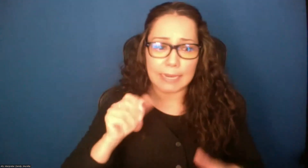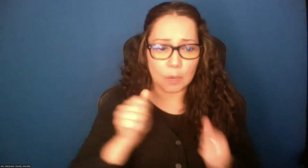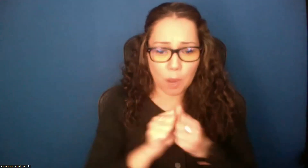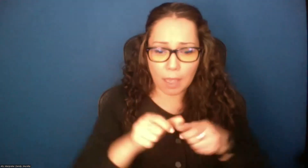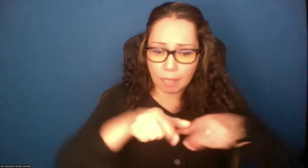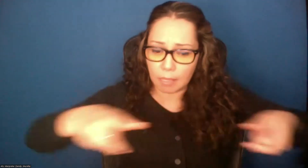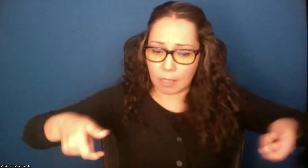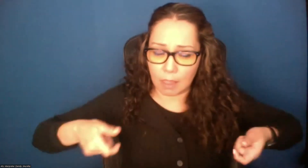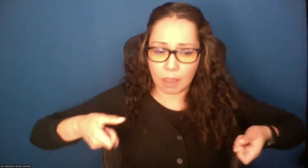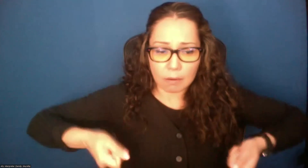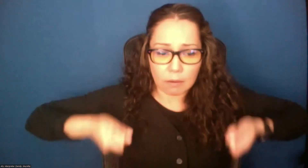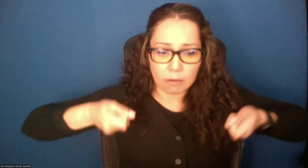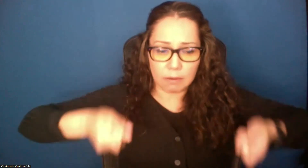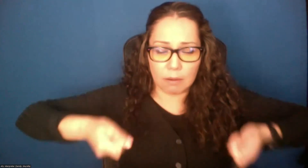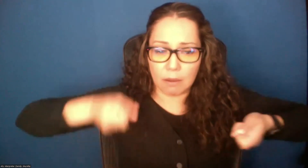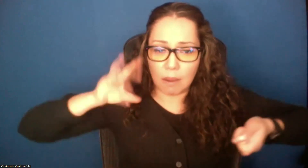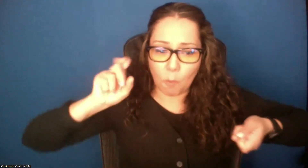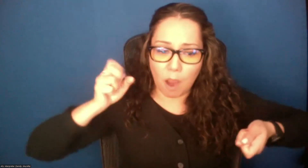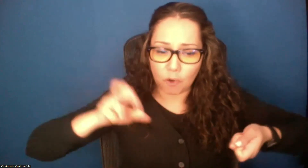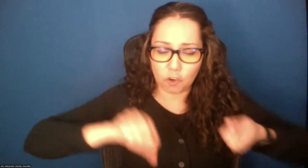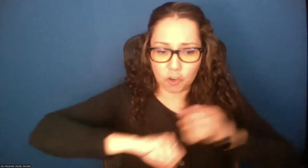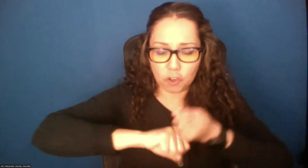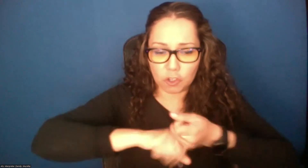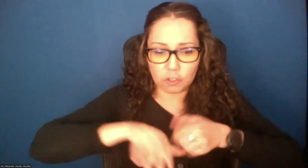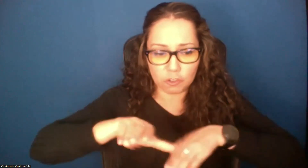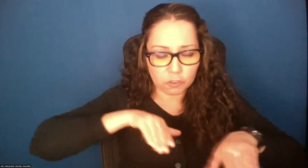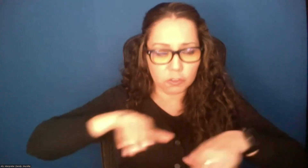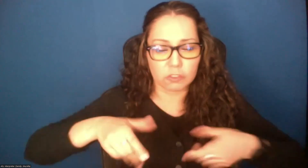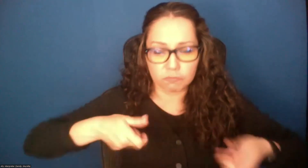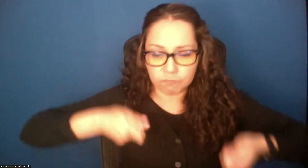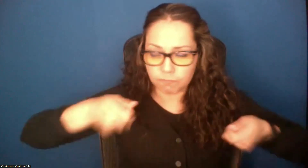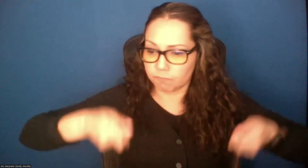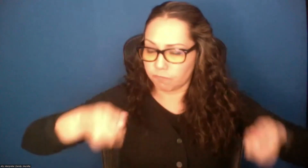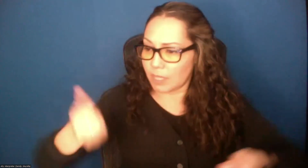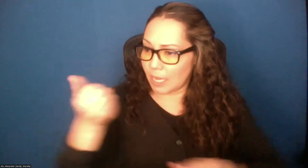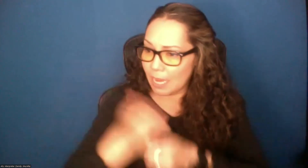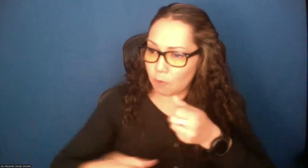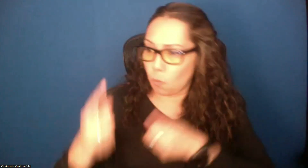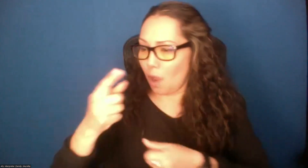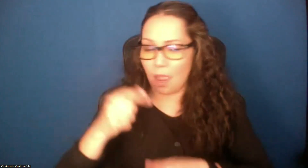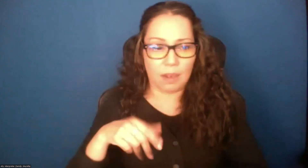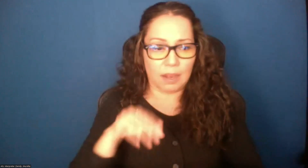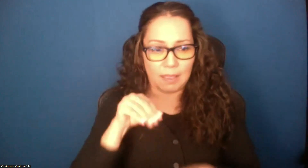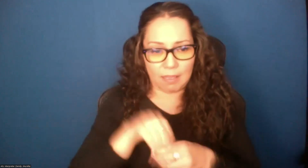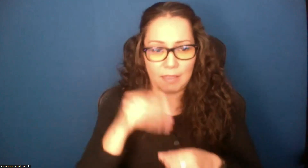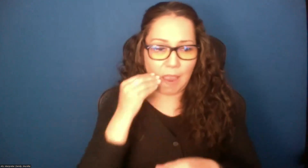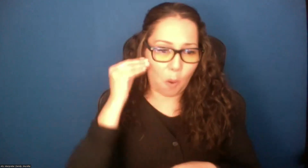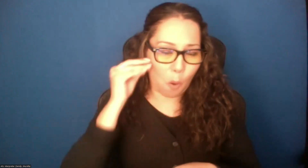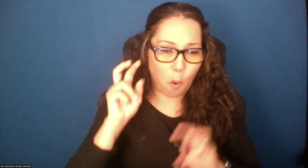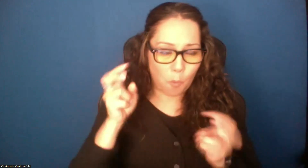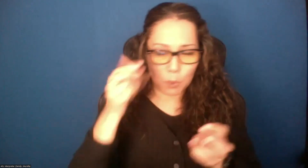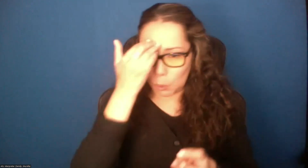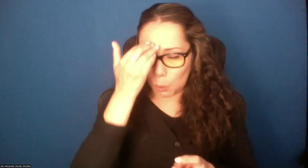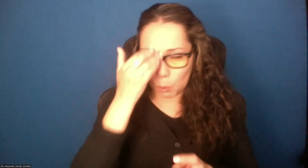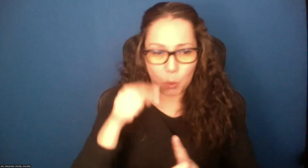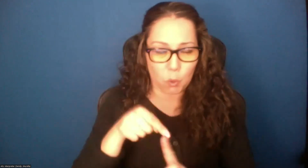Everyone at the nursing home knew her, and she basically